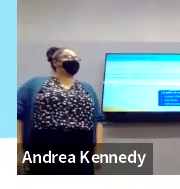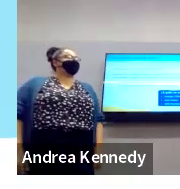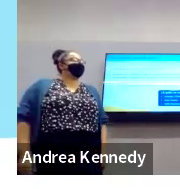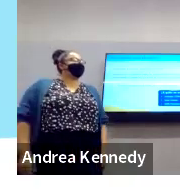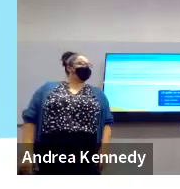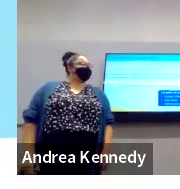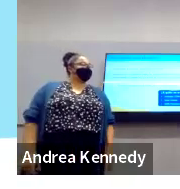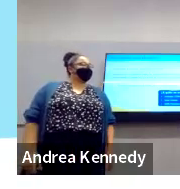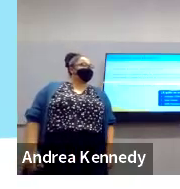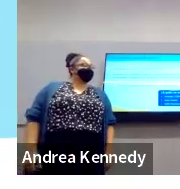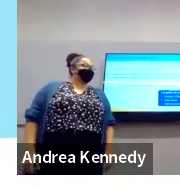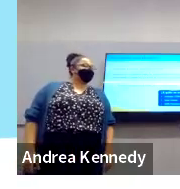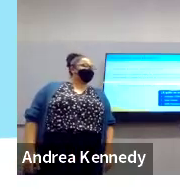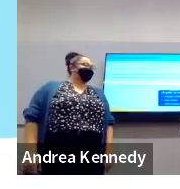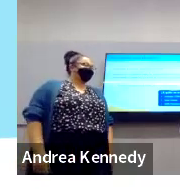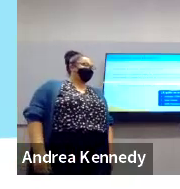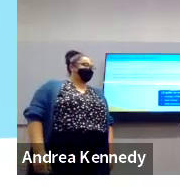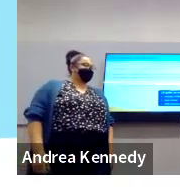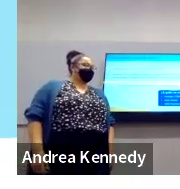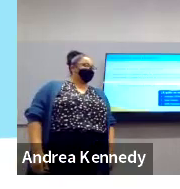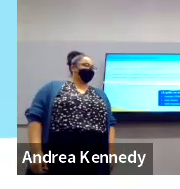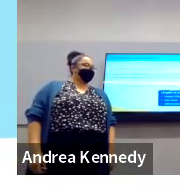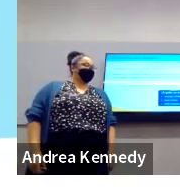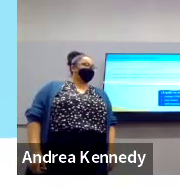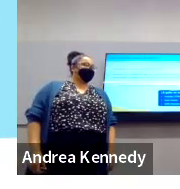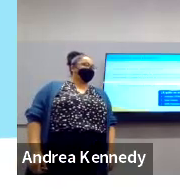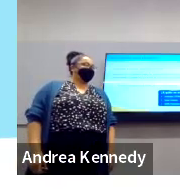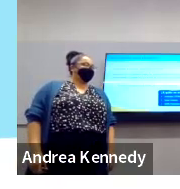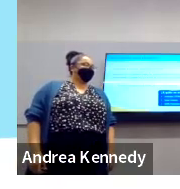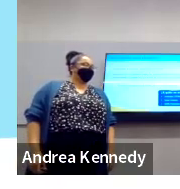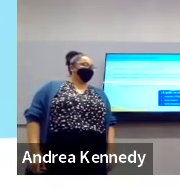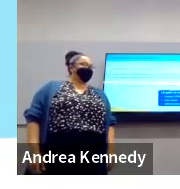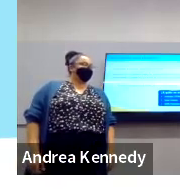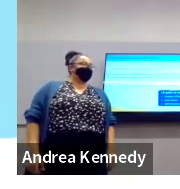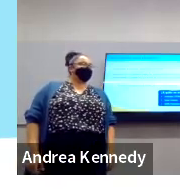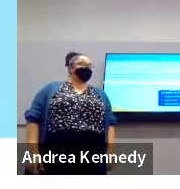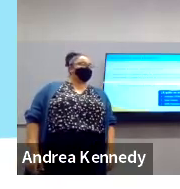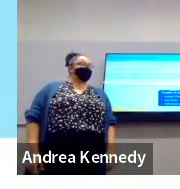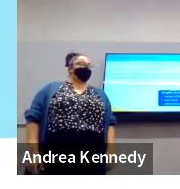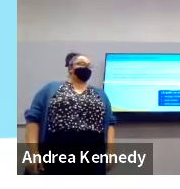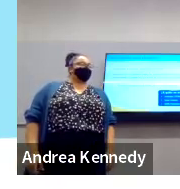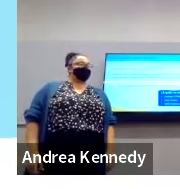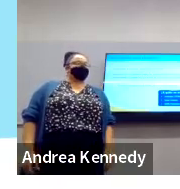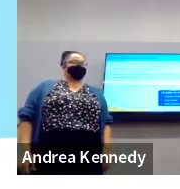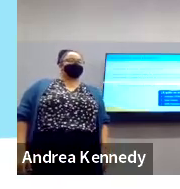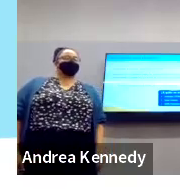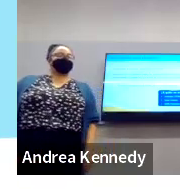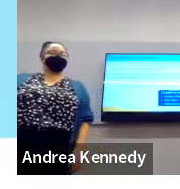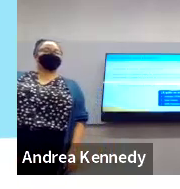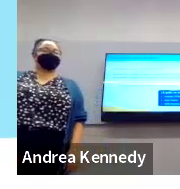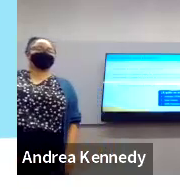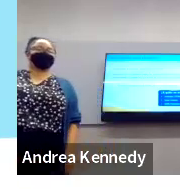aplicar esta nueva proceso de petición va a ser para las unidades que son parcialmente cubiertas por la